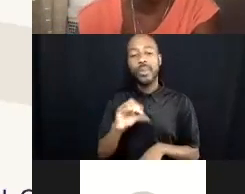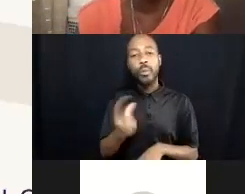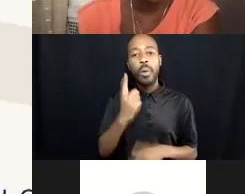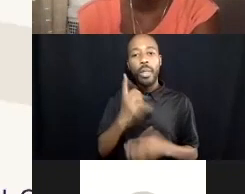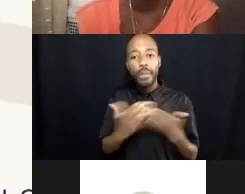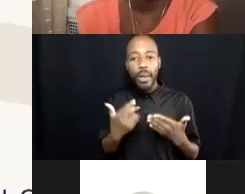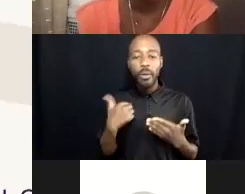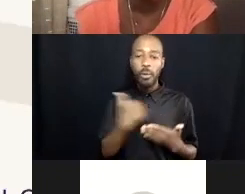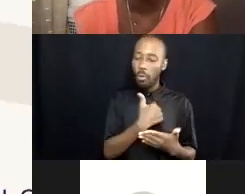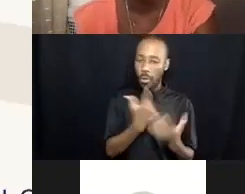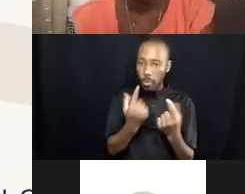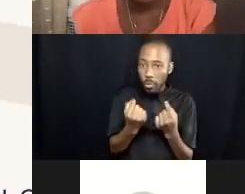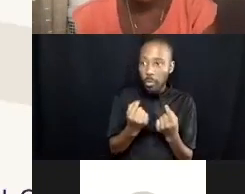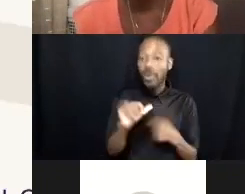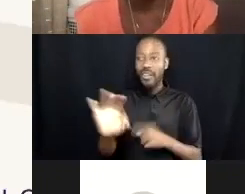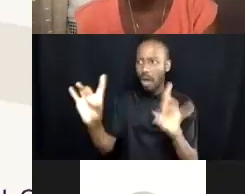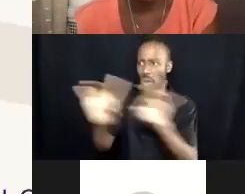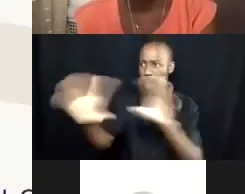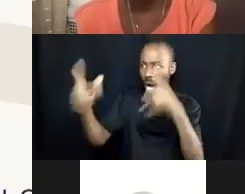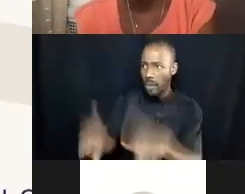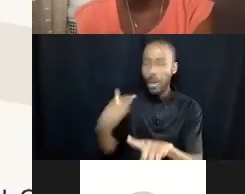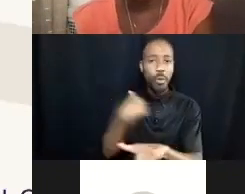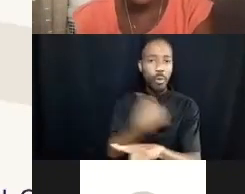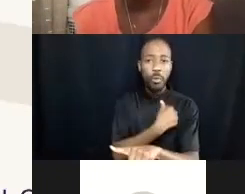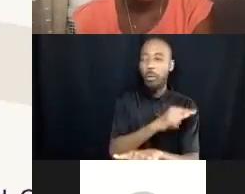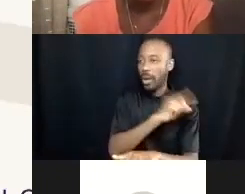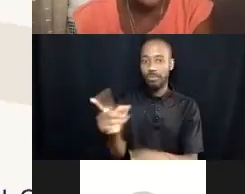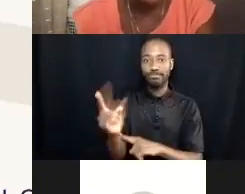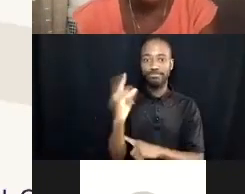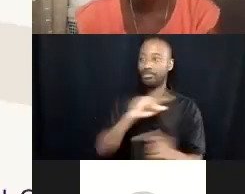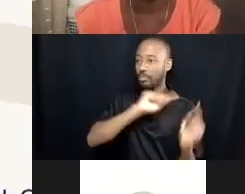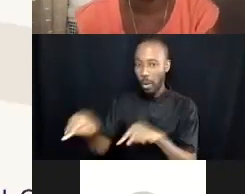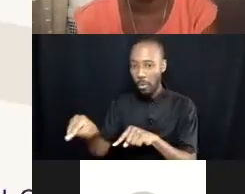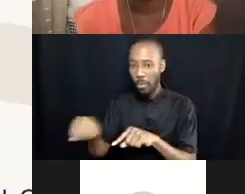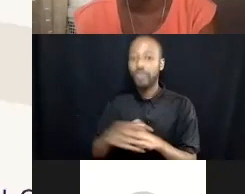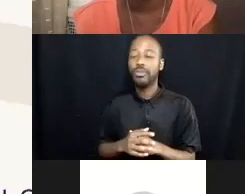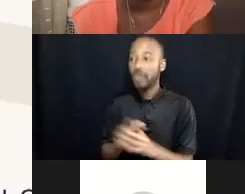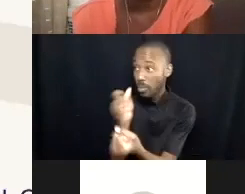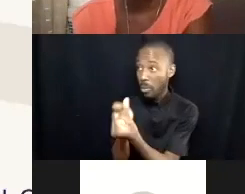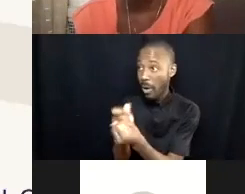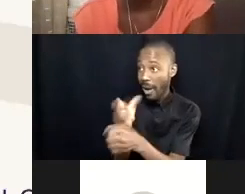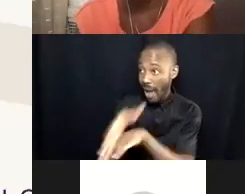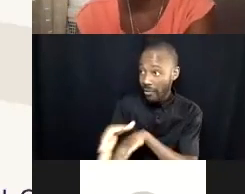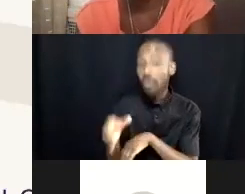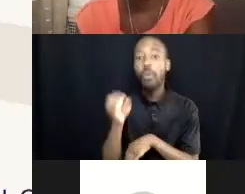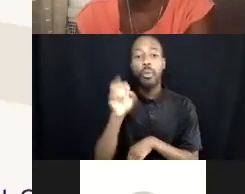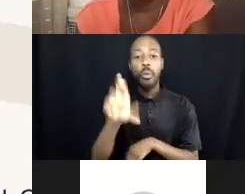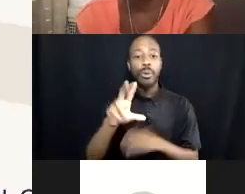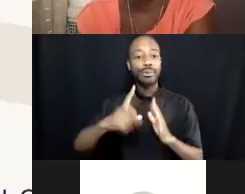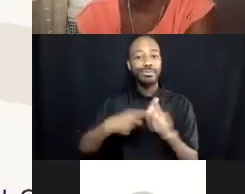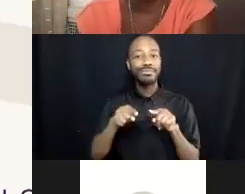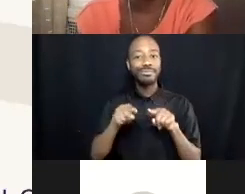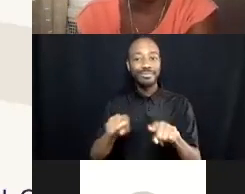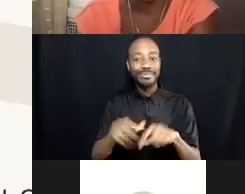rapidly respond to violence and support people after the fact or sometimes during. One of the things that